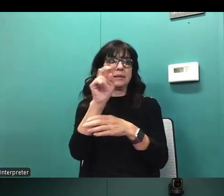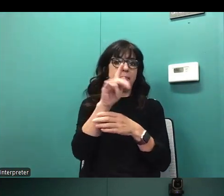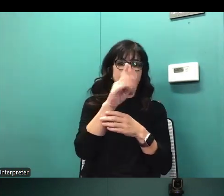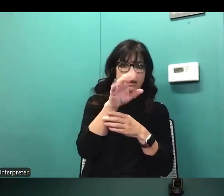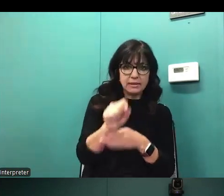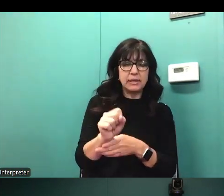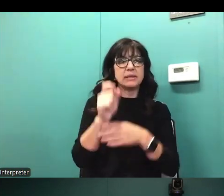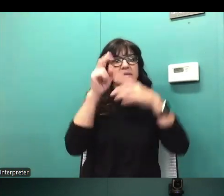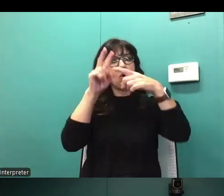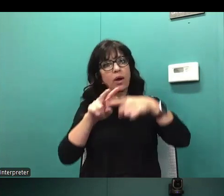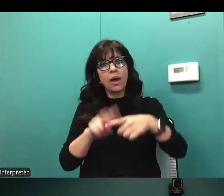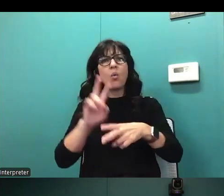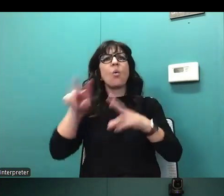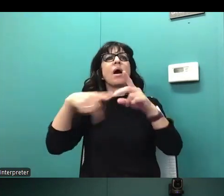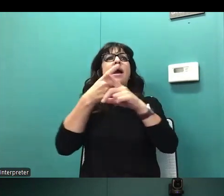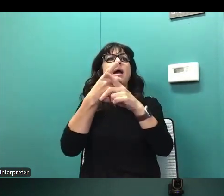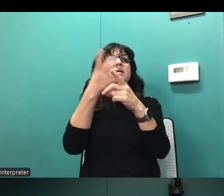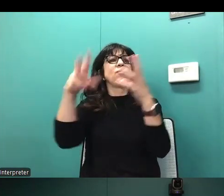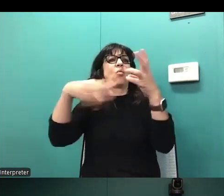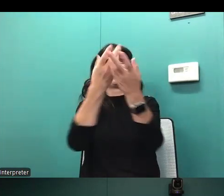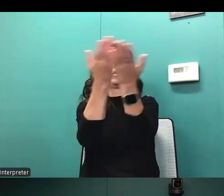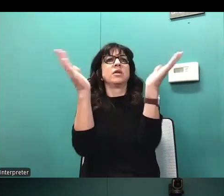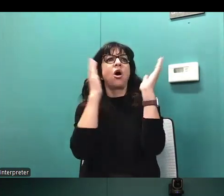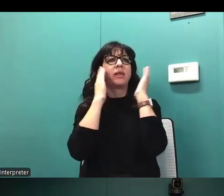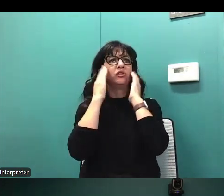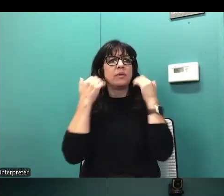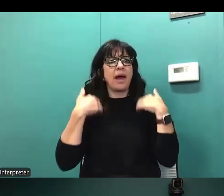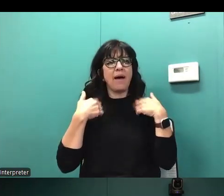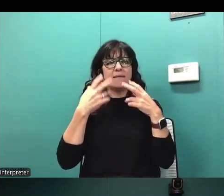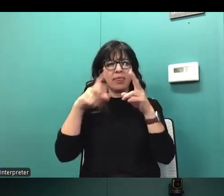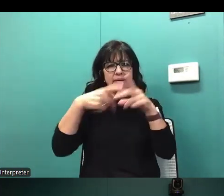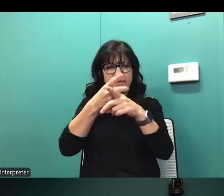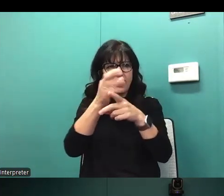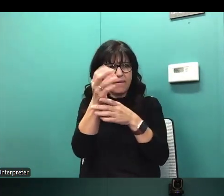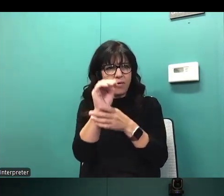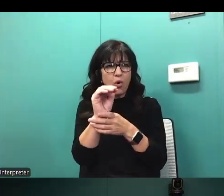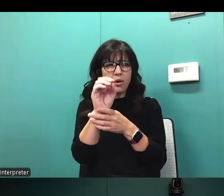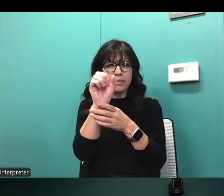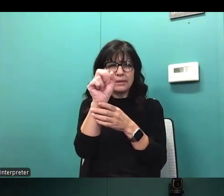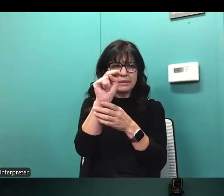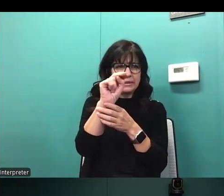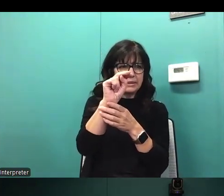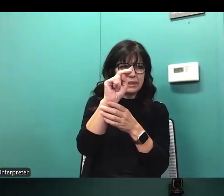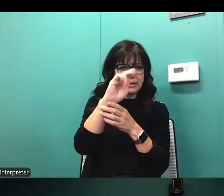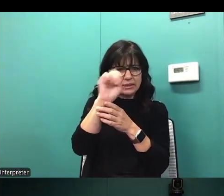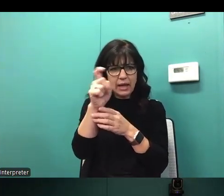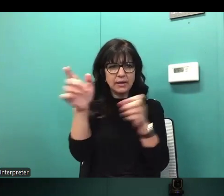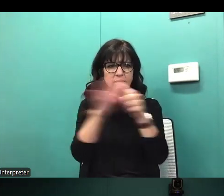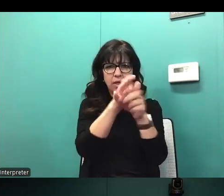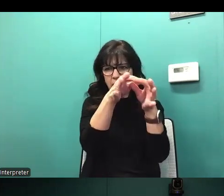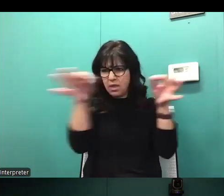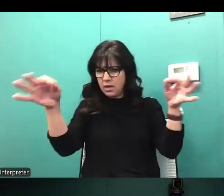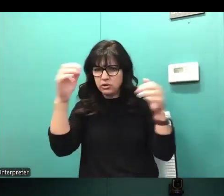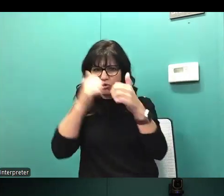you know, like what kind of world knowledge do they have? The form, like the grammar of it, the syntax. Are they having like complete structured